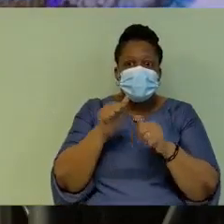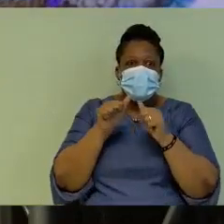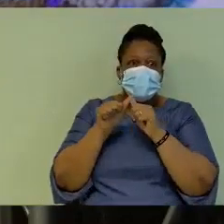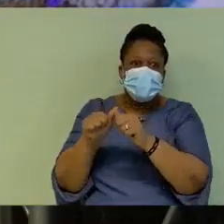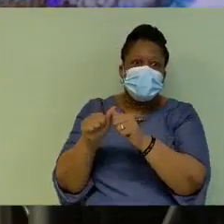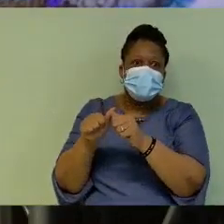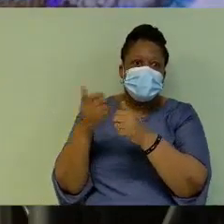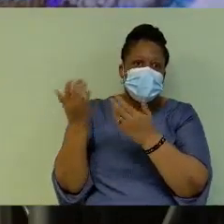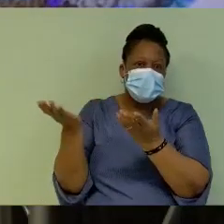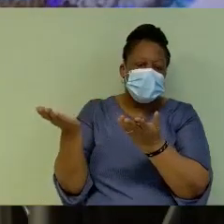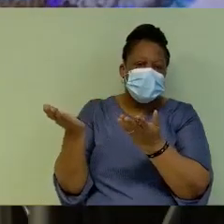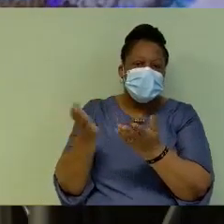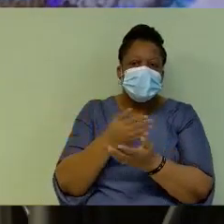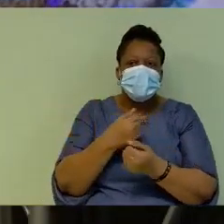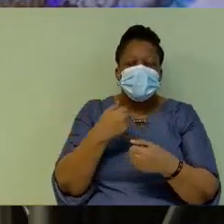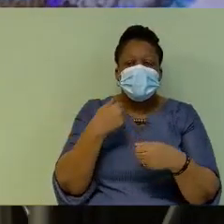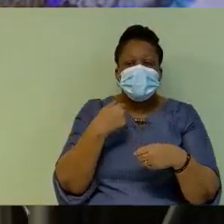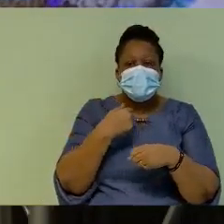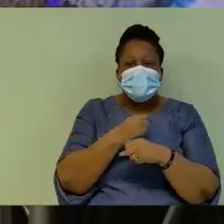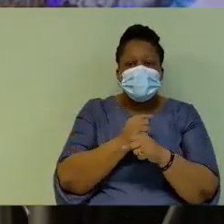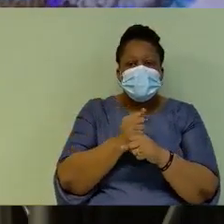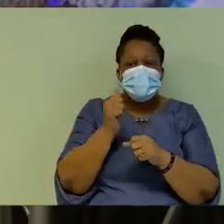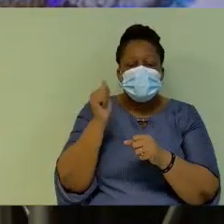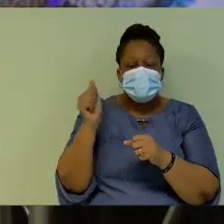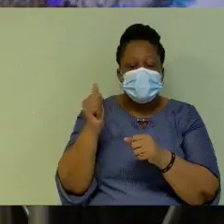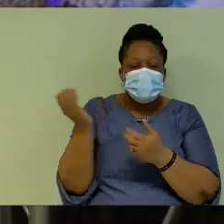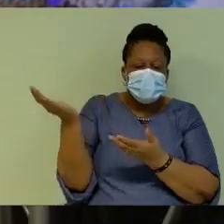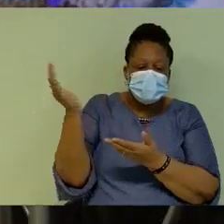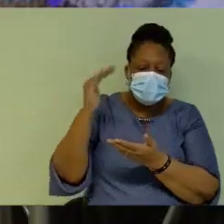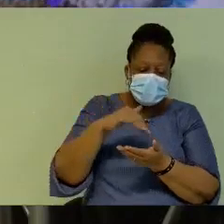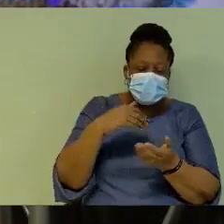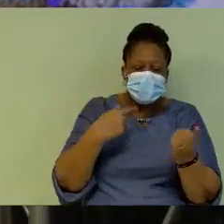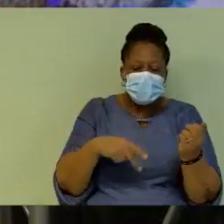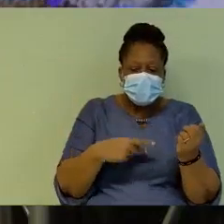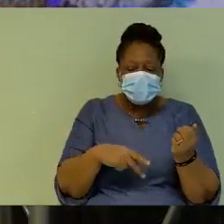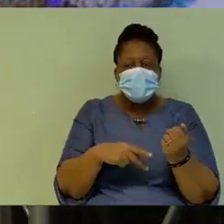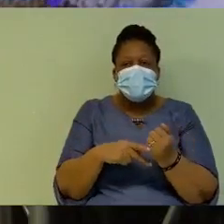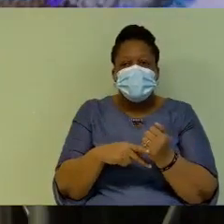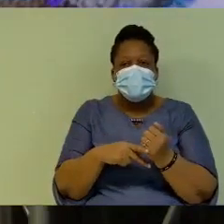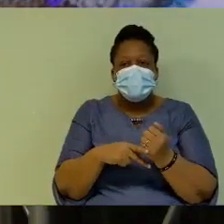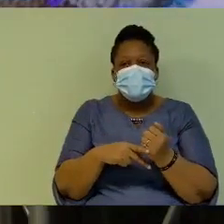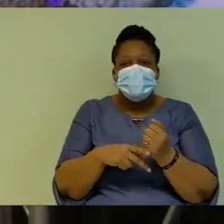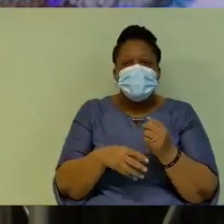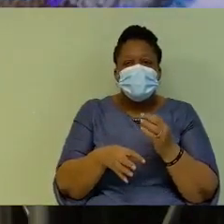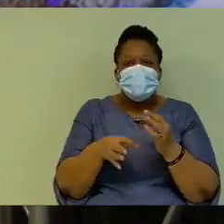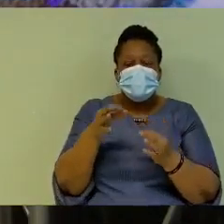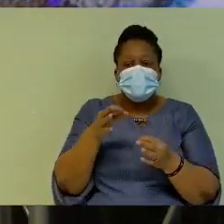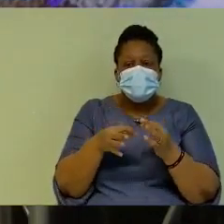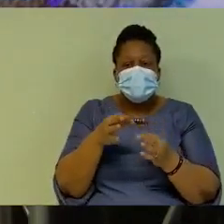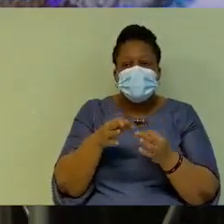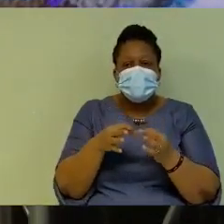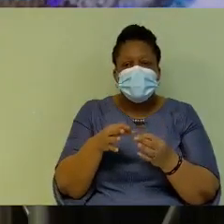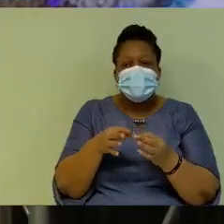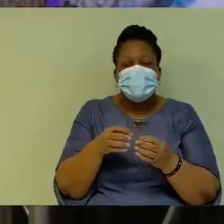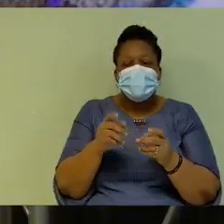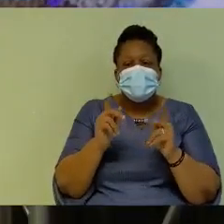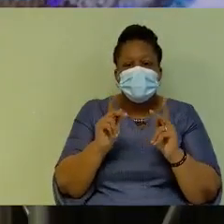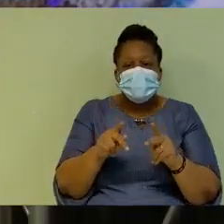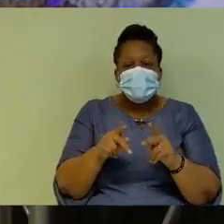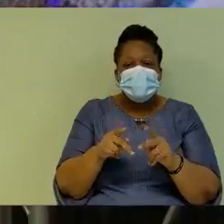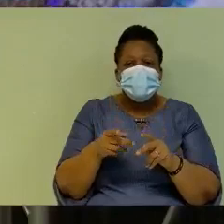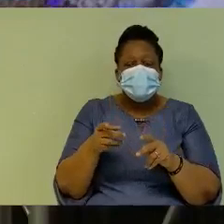man got arrangements in place to get himself to St. Kitts once there was synchronicity between SCASPA, the